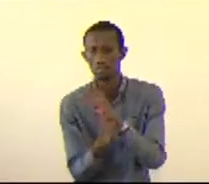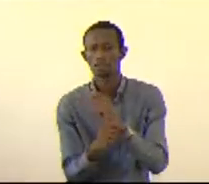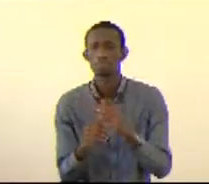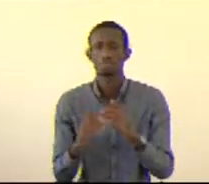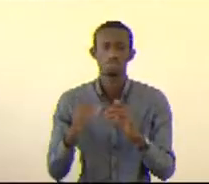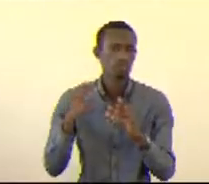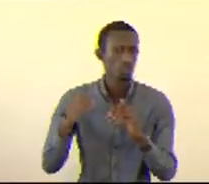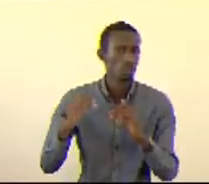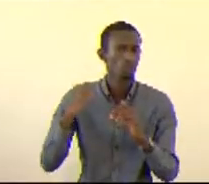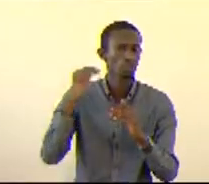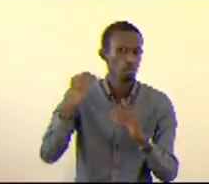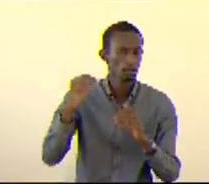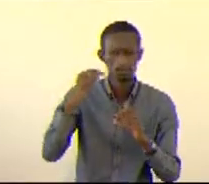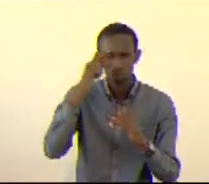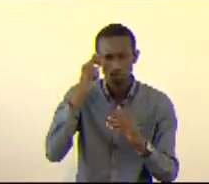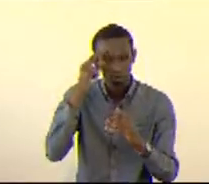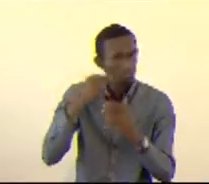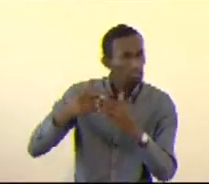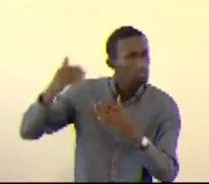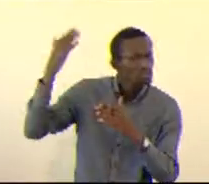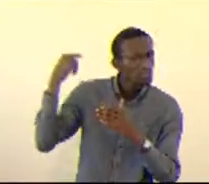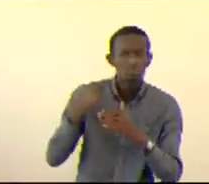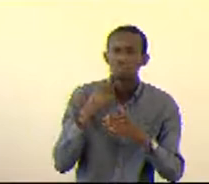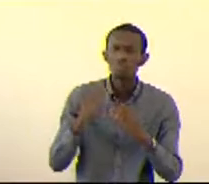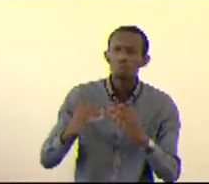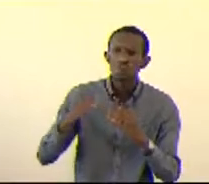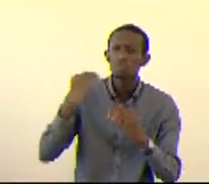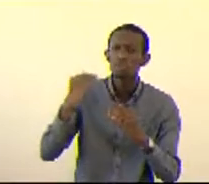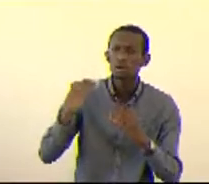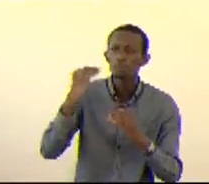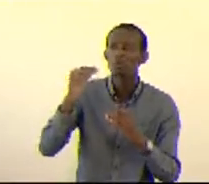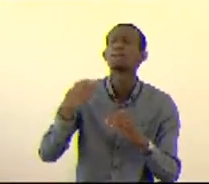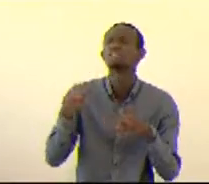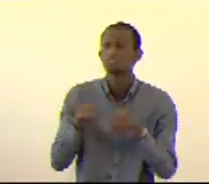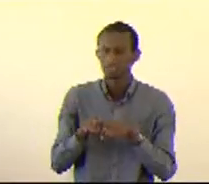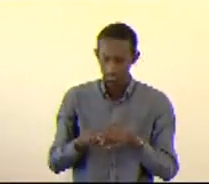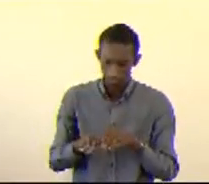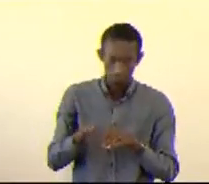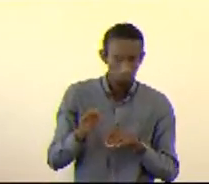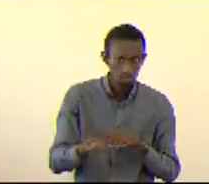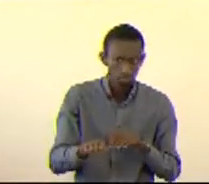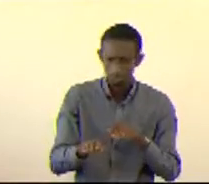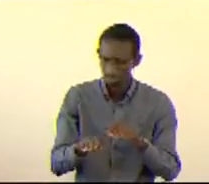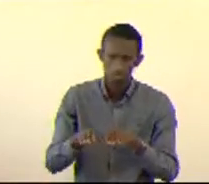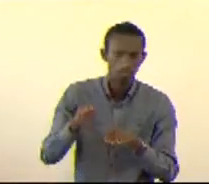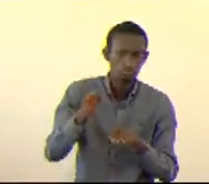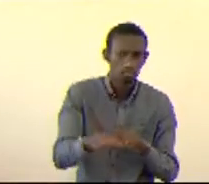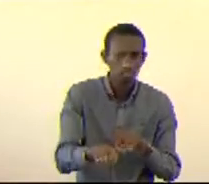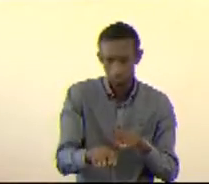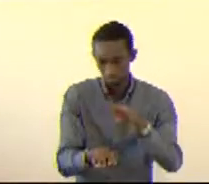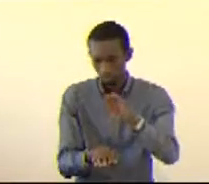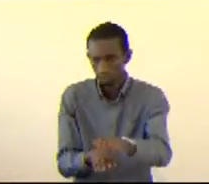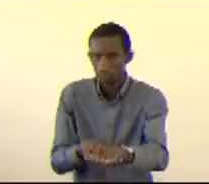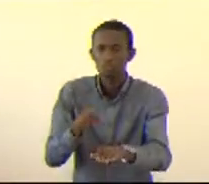about phase, and phase means state, okay? State. So phase change graph for